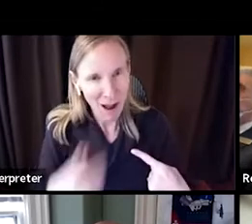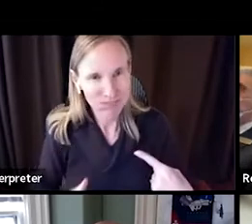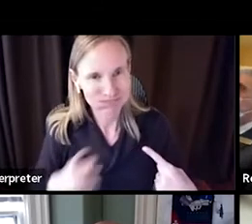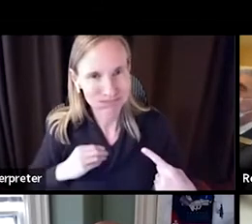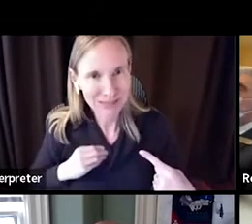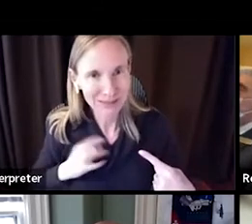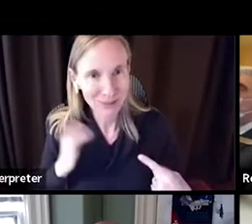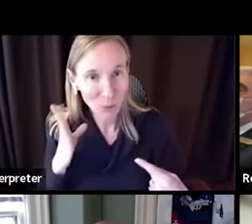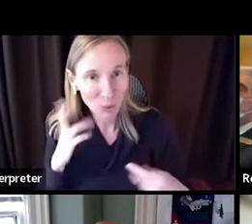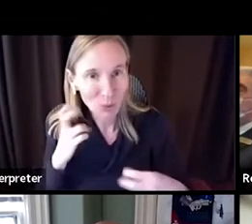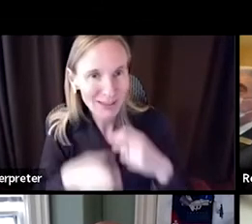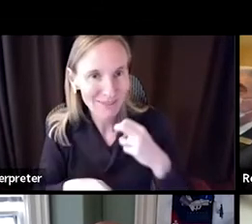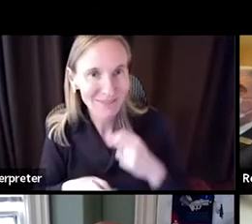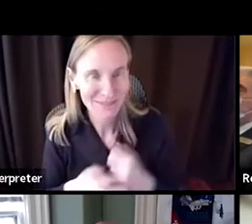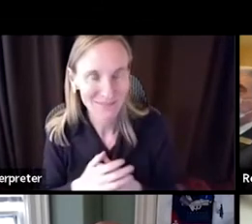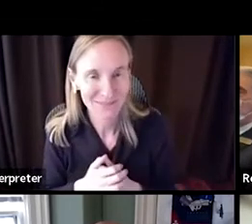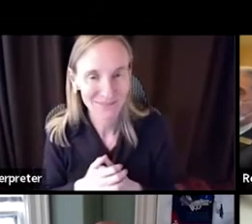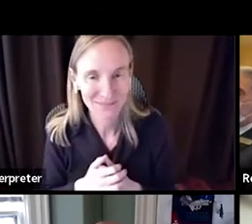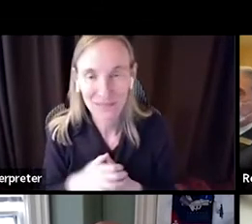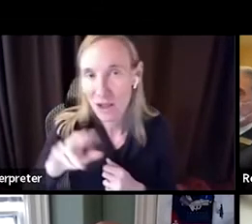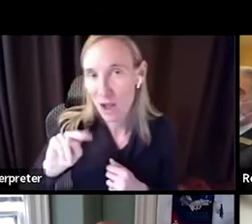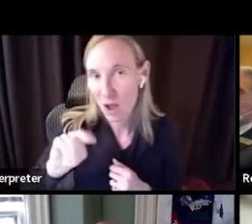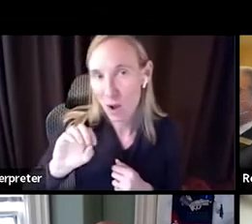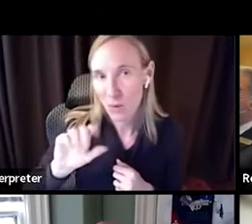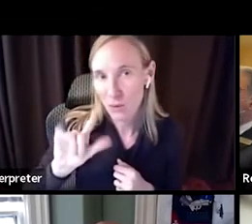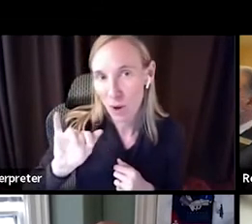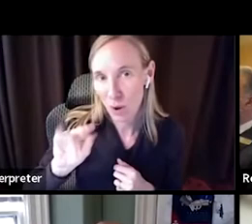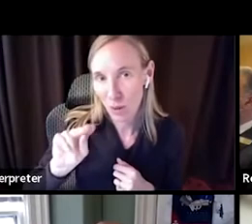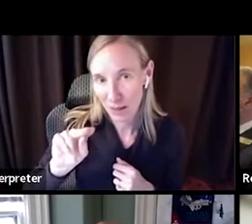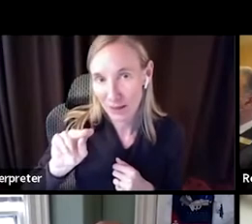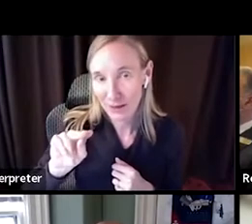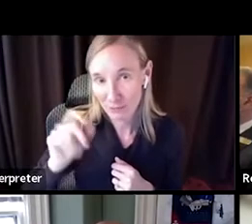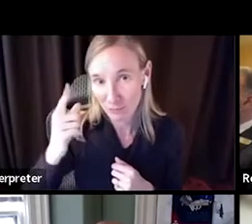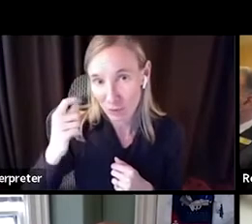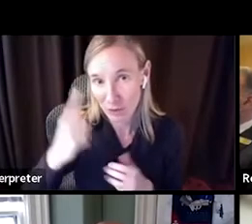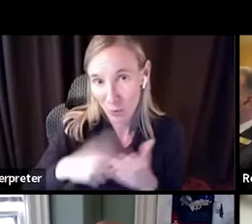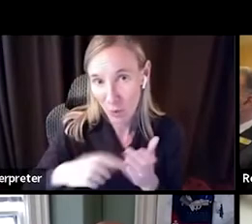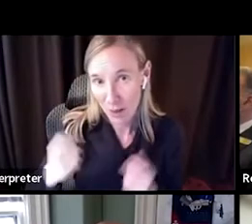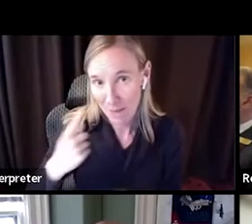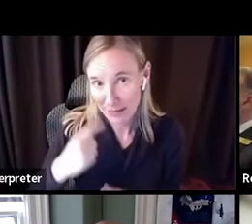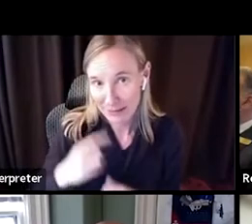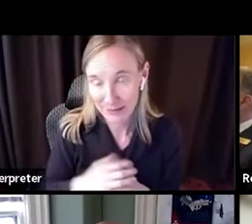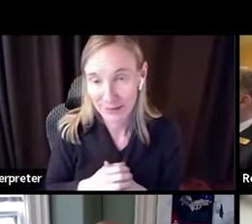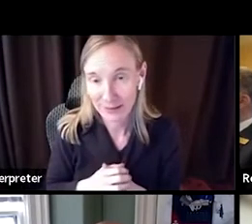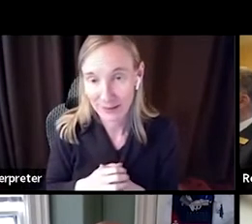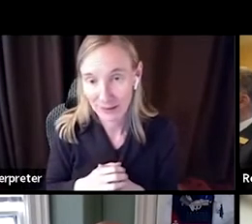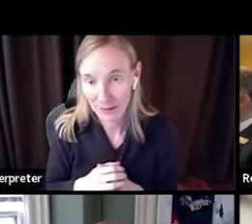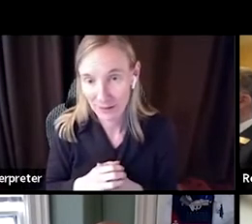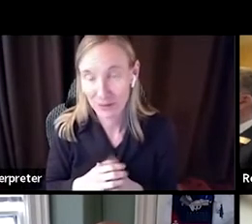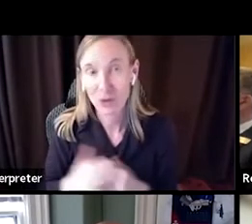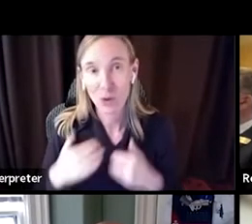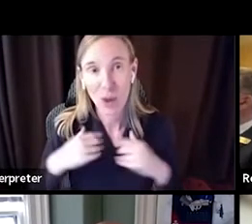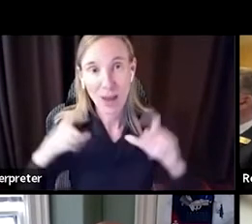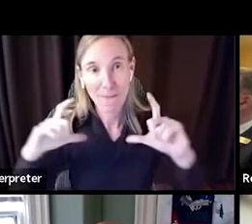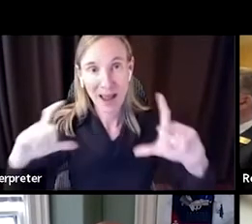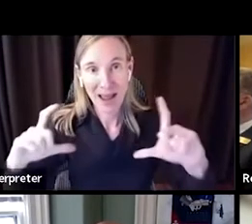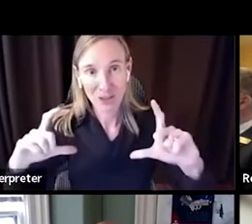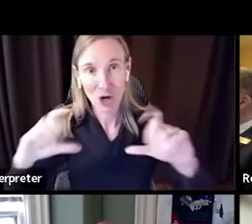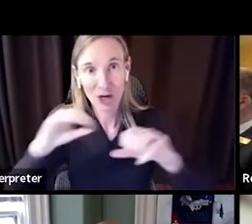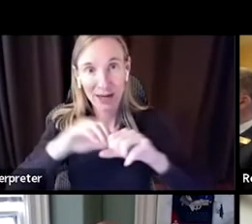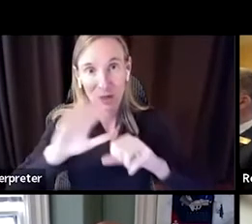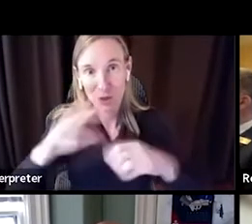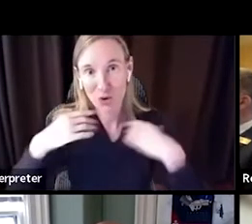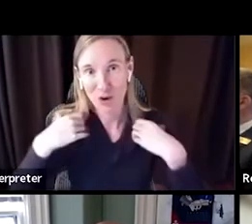committee. So Nolan, if you understand what I'm asking, you had a pie chart in your healthcare